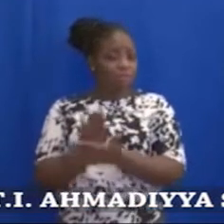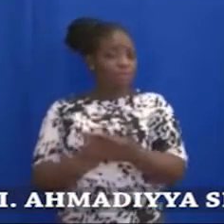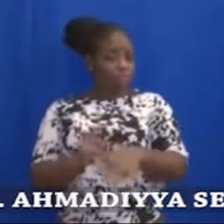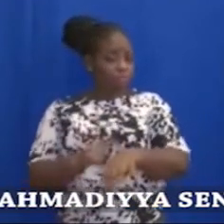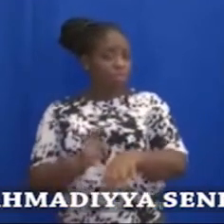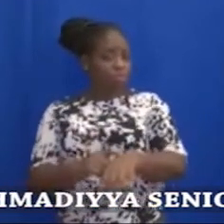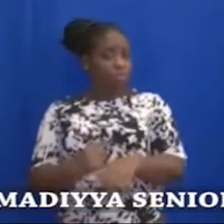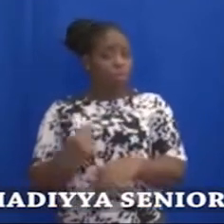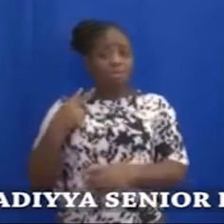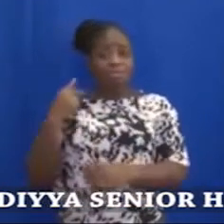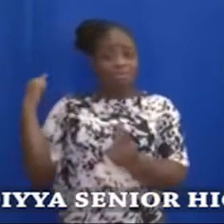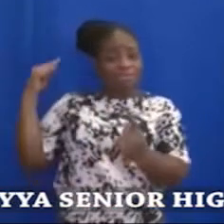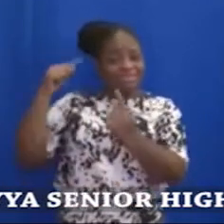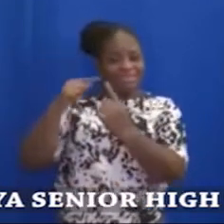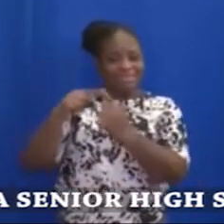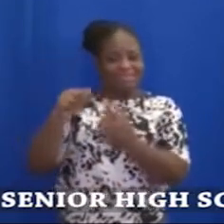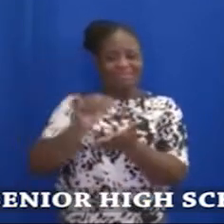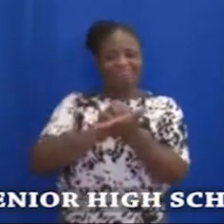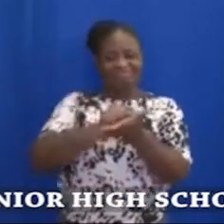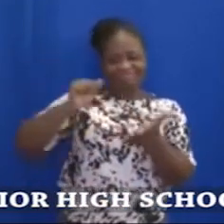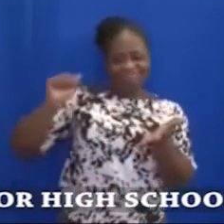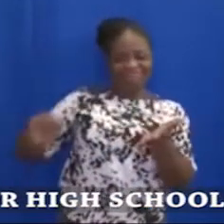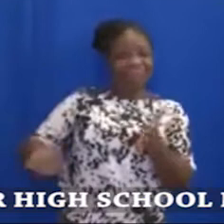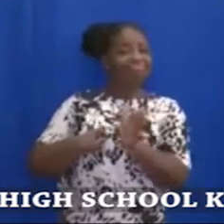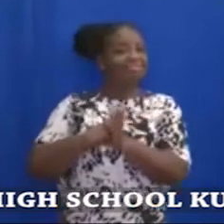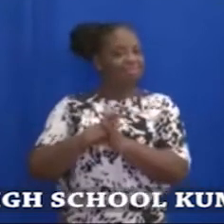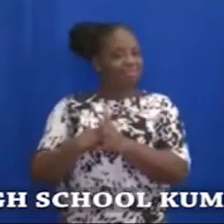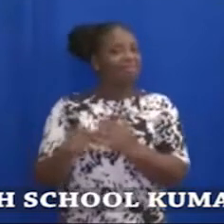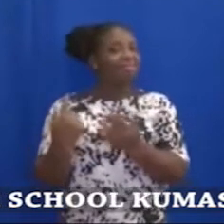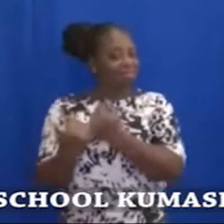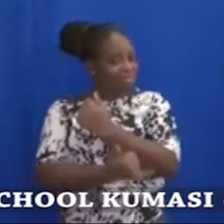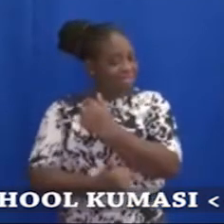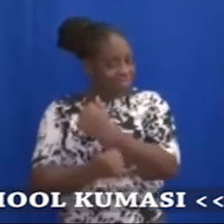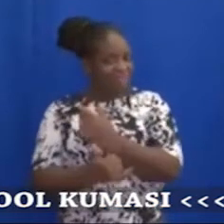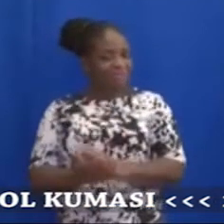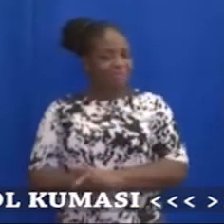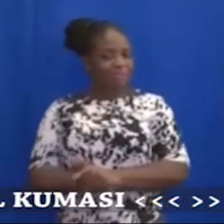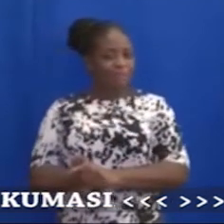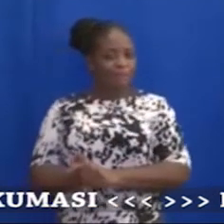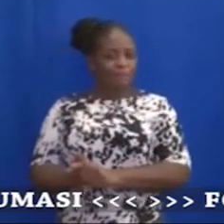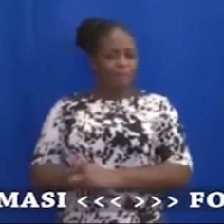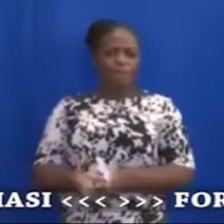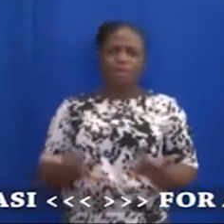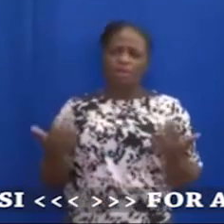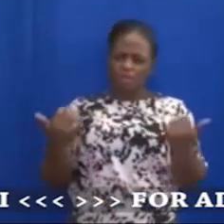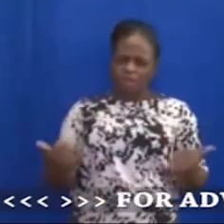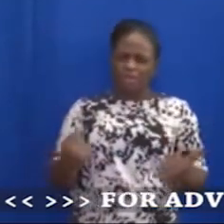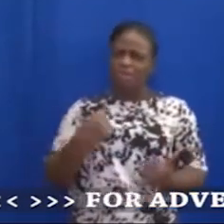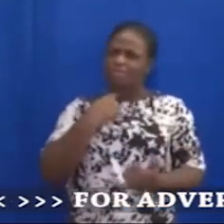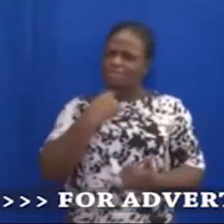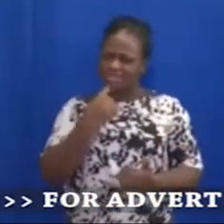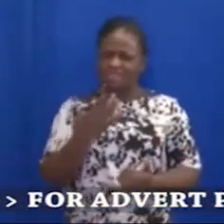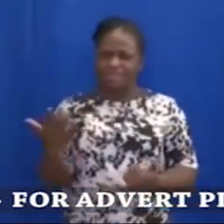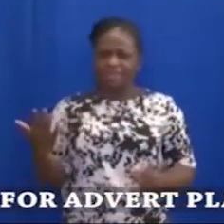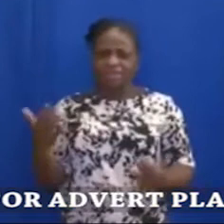of the virus from our country. Let me reiterate my admonition from a few weeks ago.